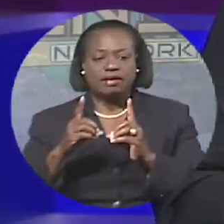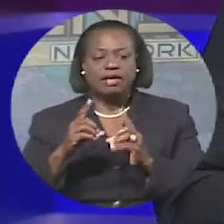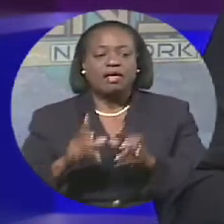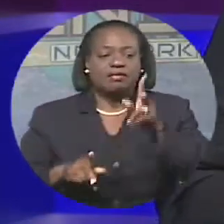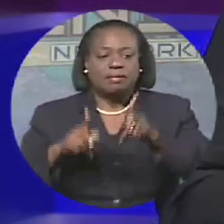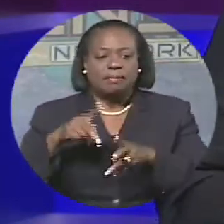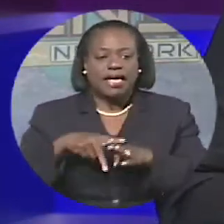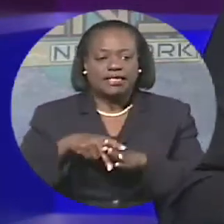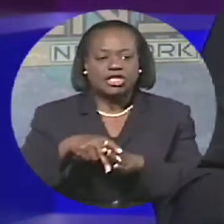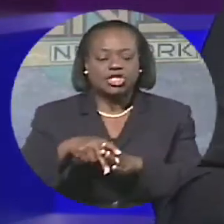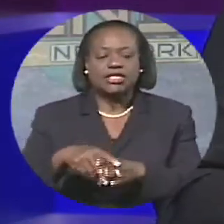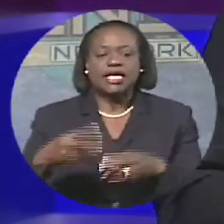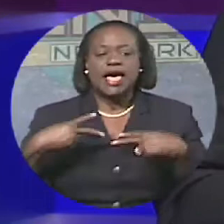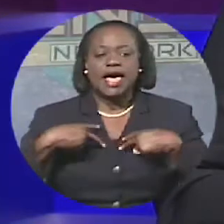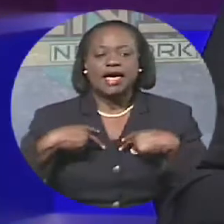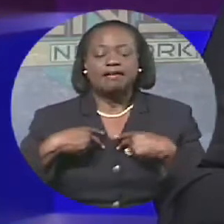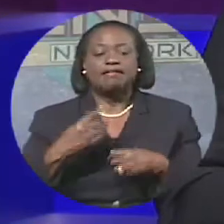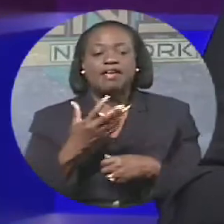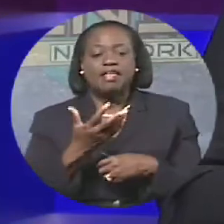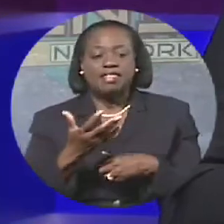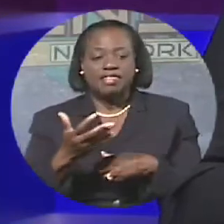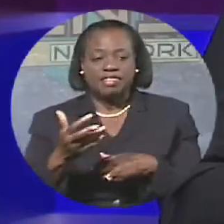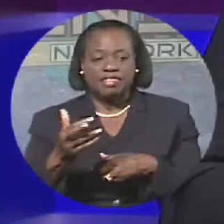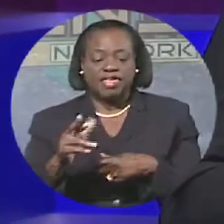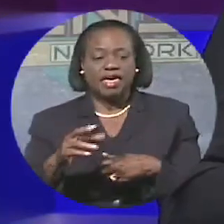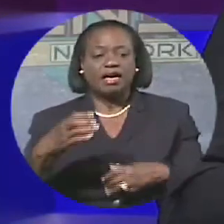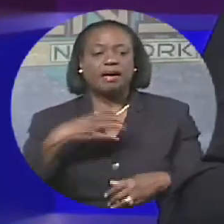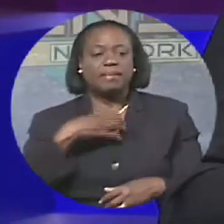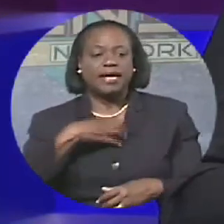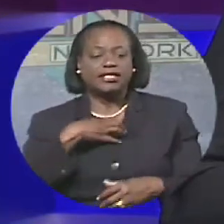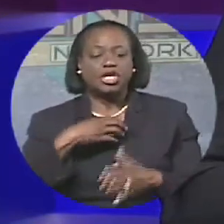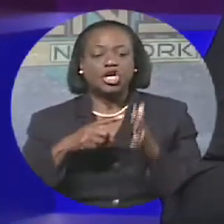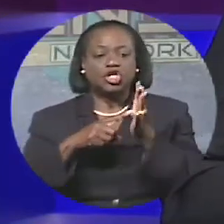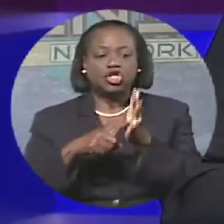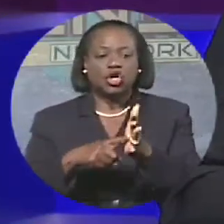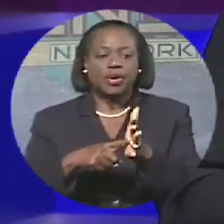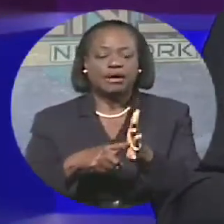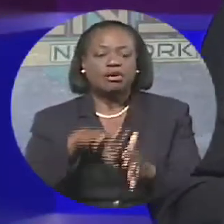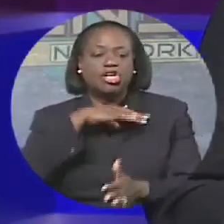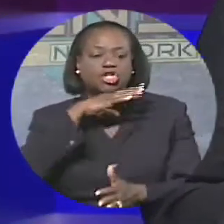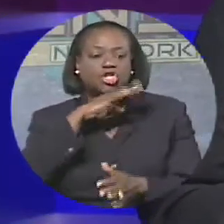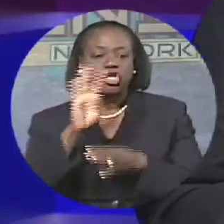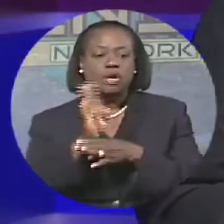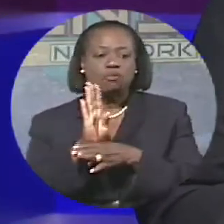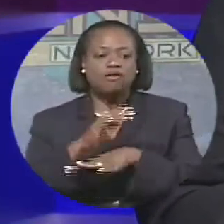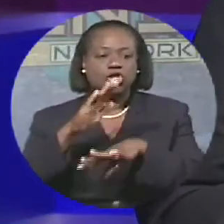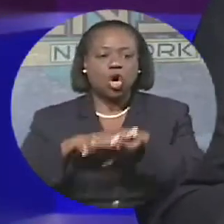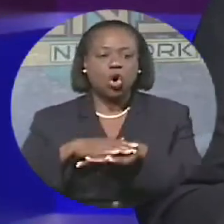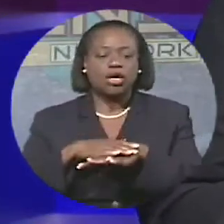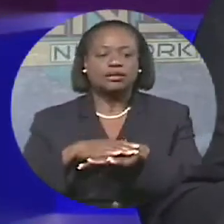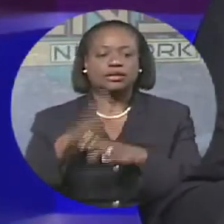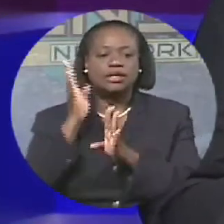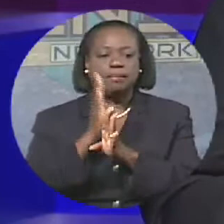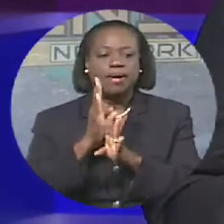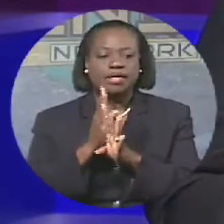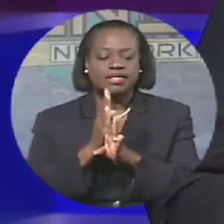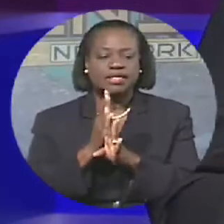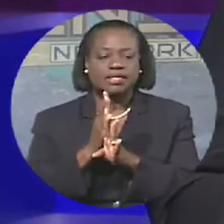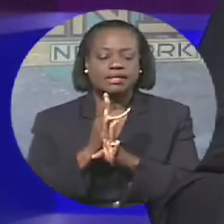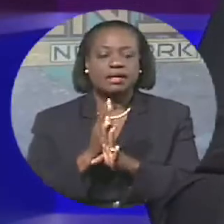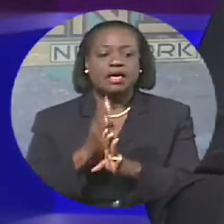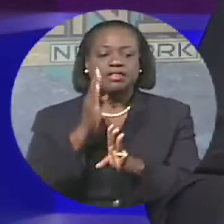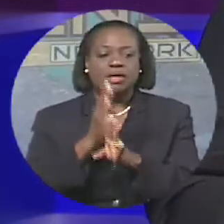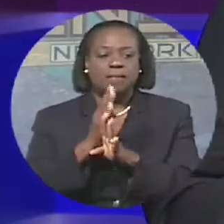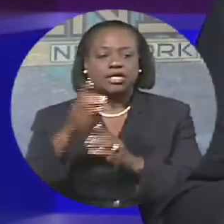as major as showing pornographic movies on board. While those bus drivers concede to some of the complaints, they have